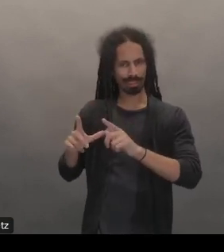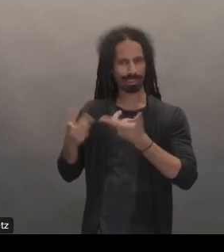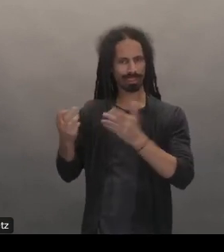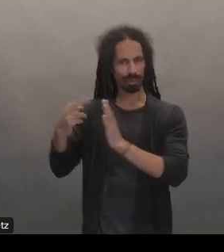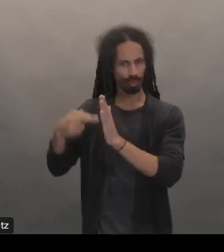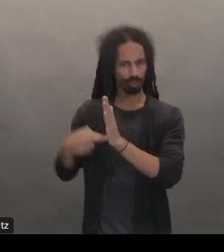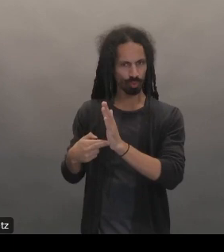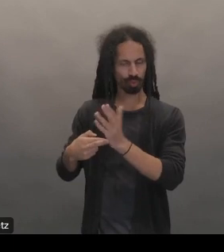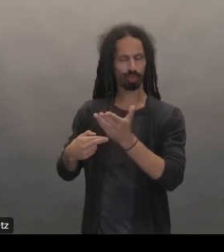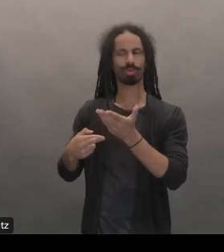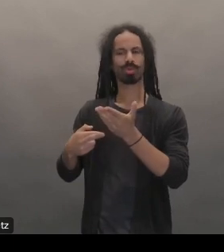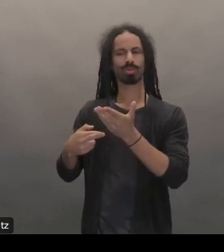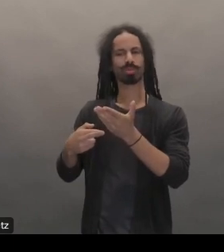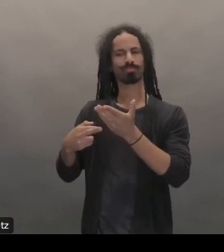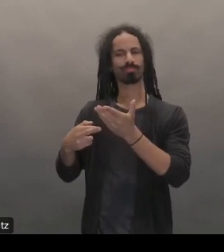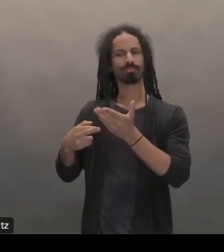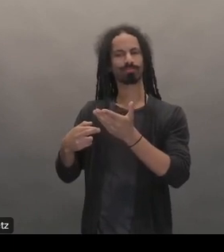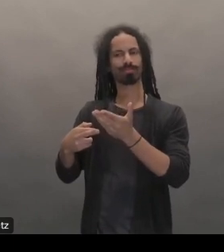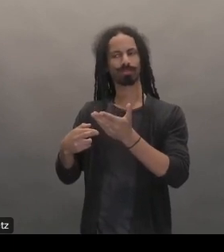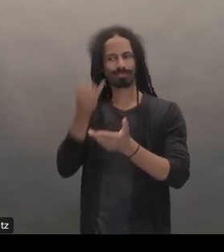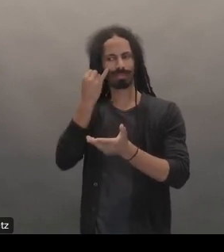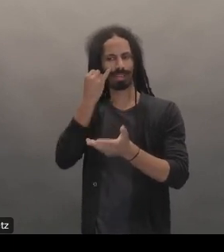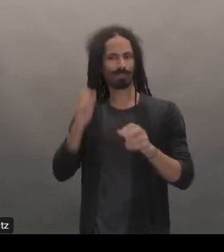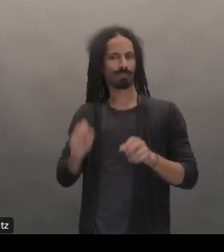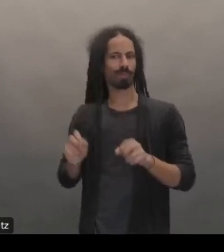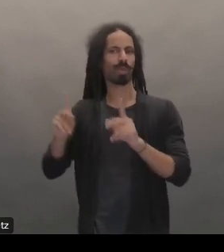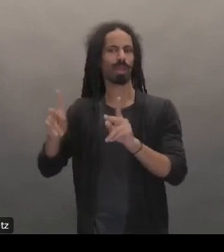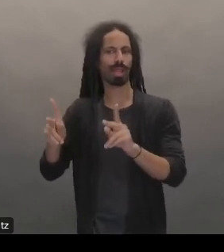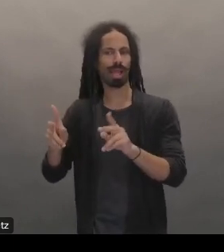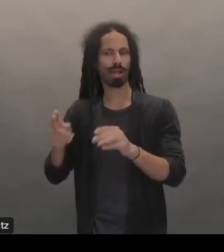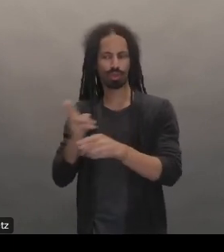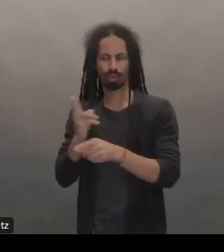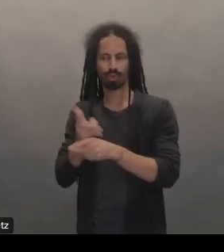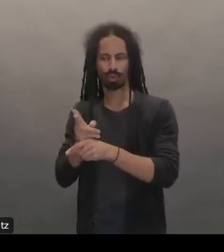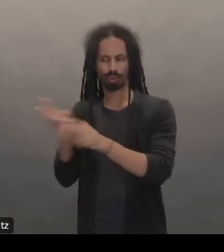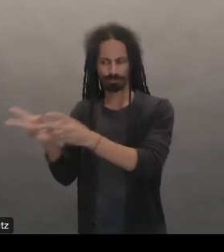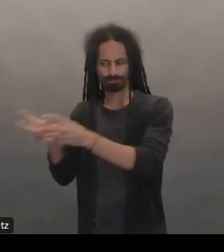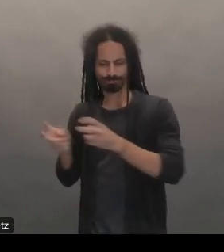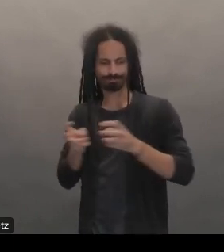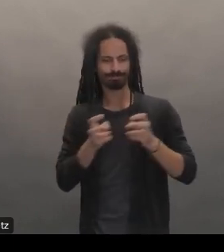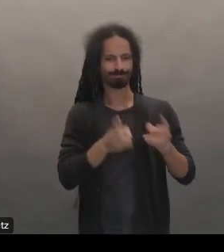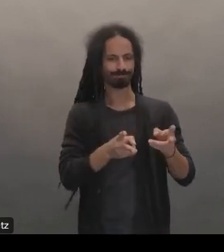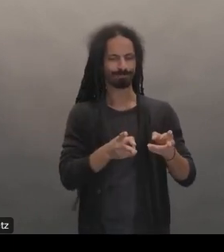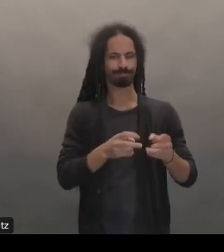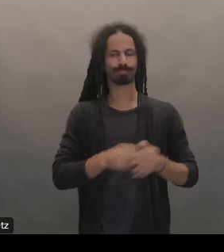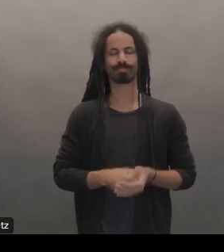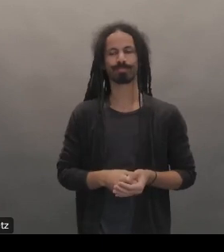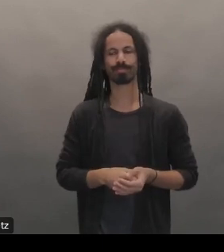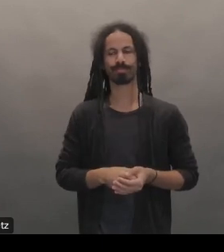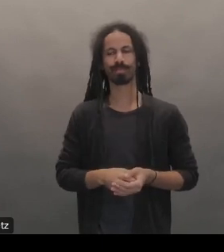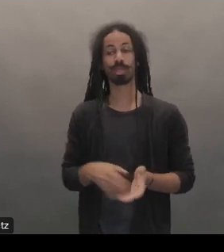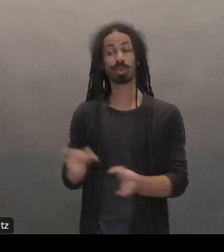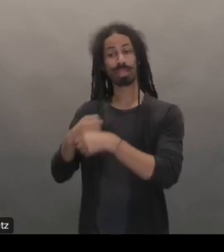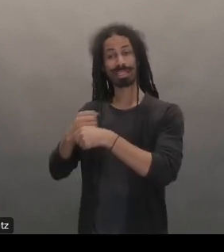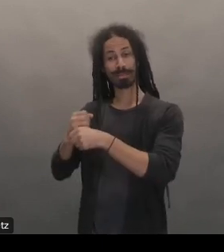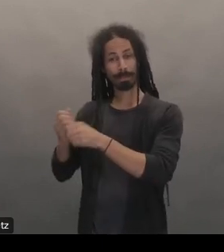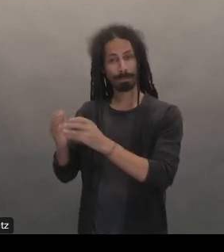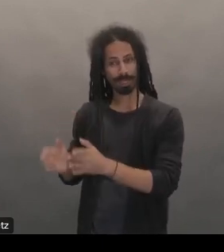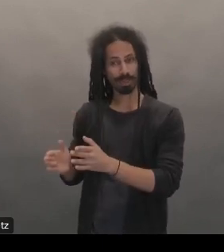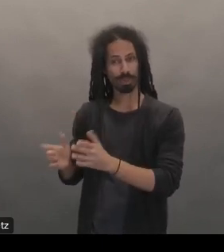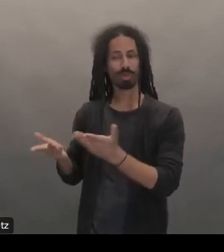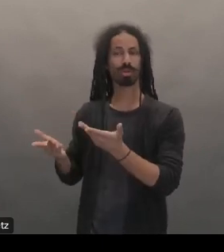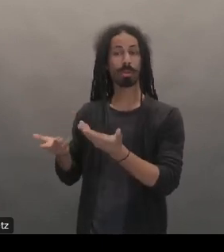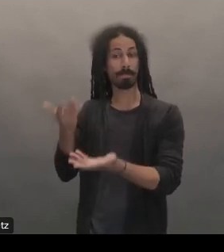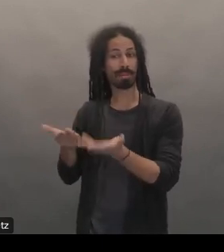are allowed to use the material. So the creator or owner of the material may have copyrighted